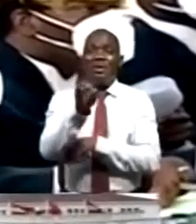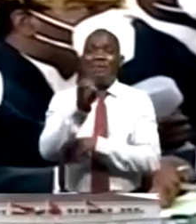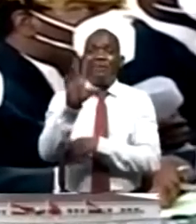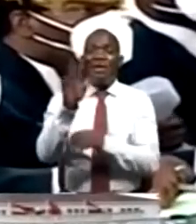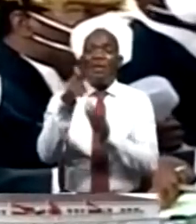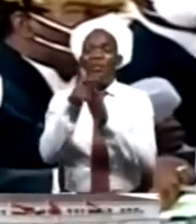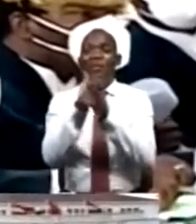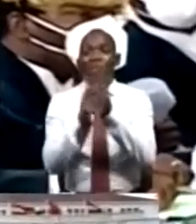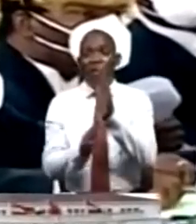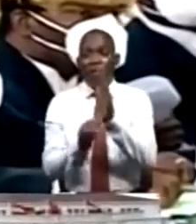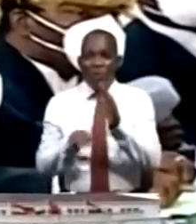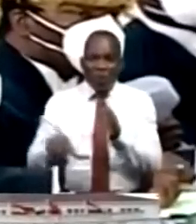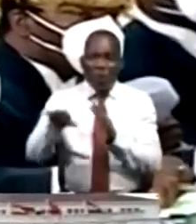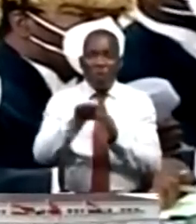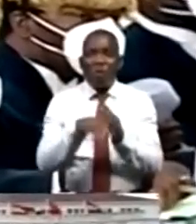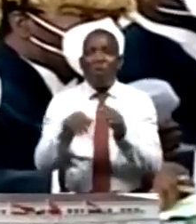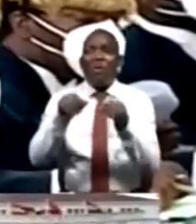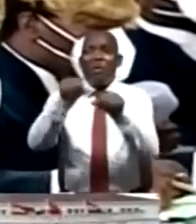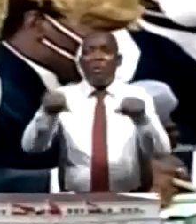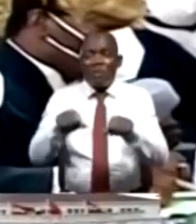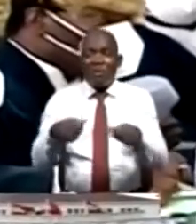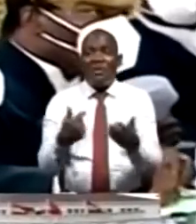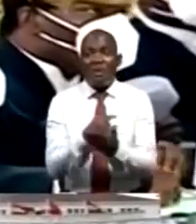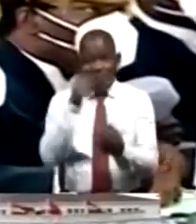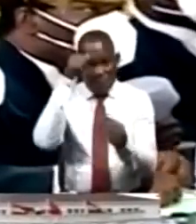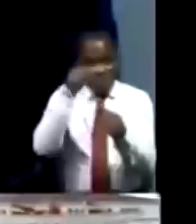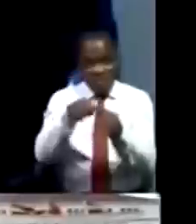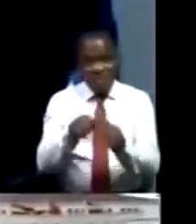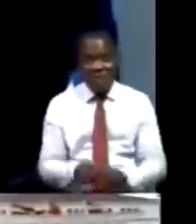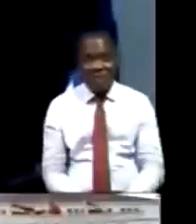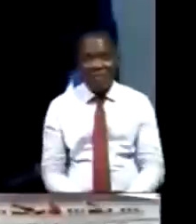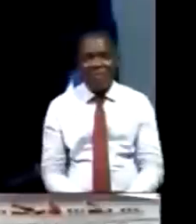lawyers throughout all the constituencies in Ghana. Do you recall?